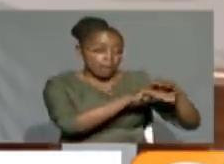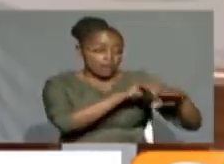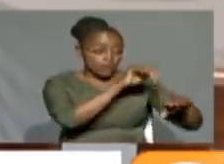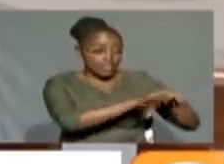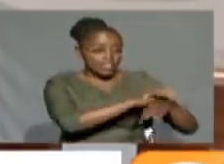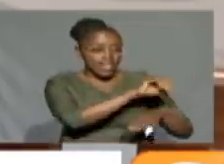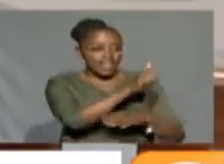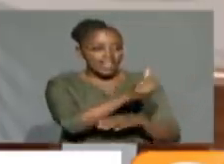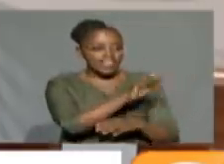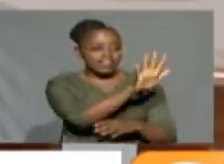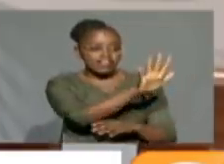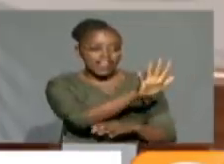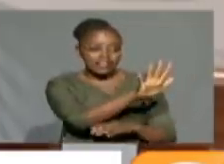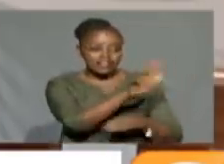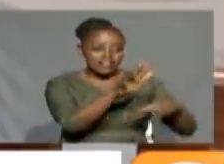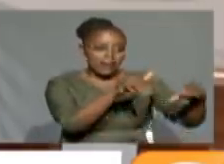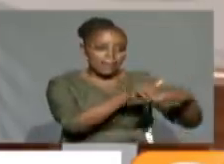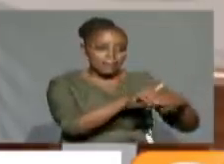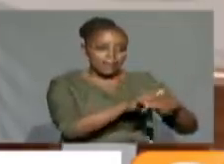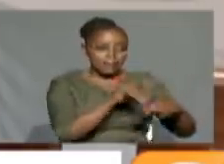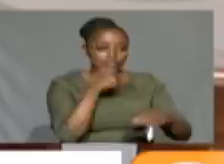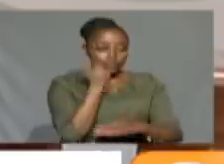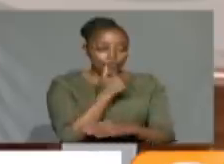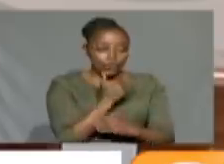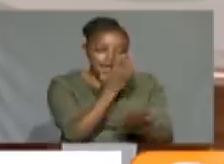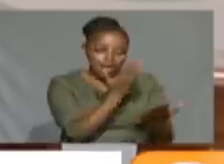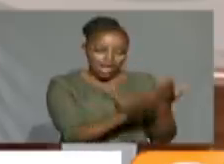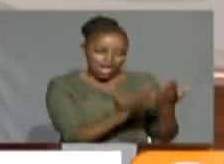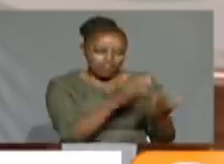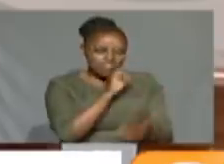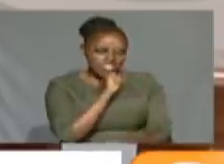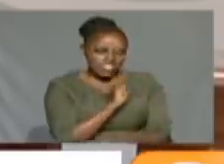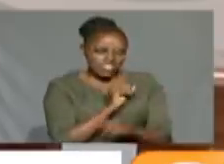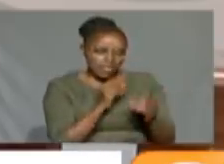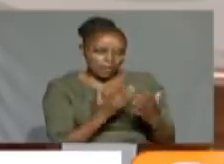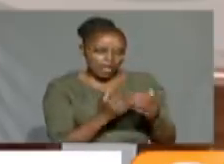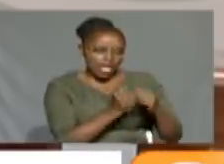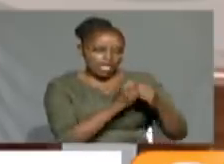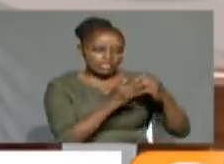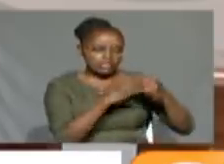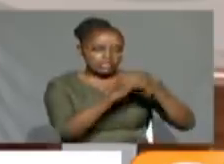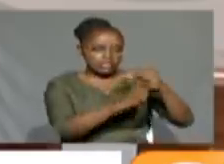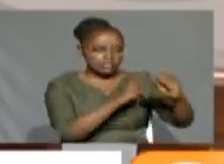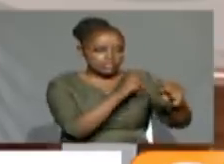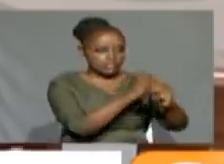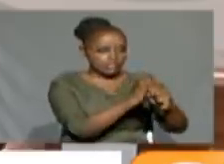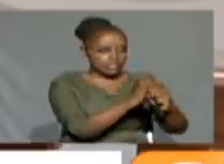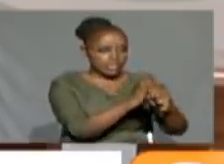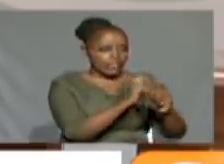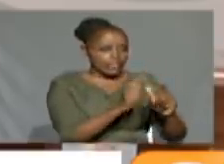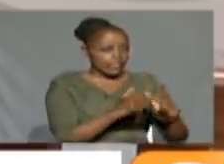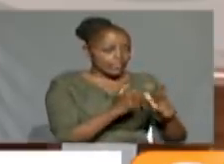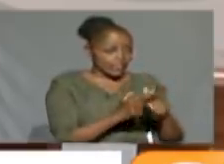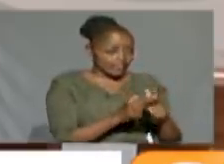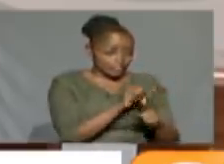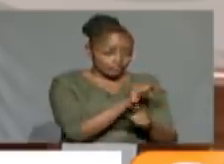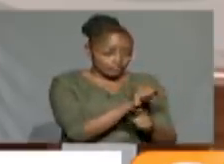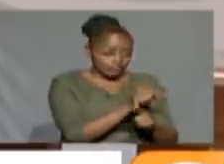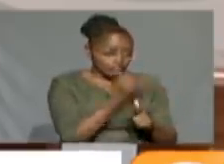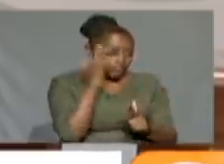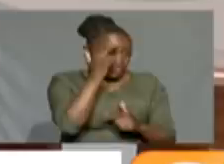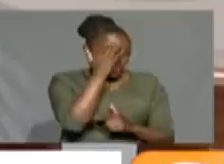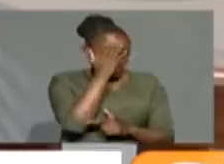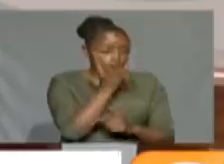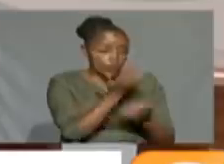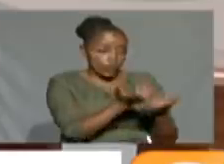another 5 members whose average age is 18 years. And essentially, that is why we need